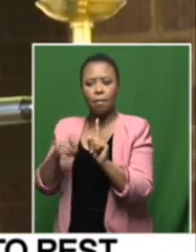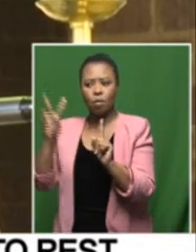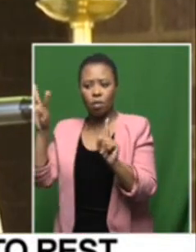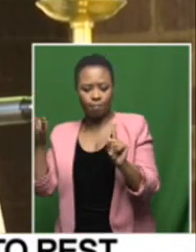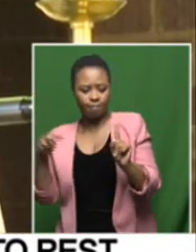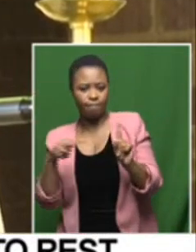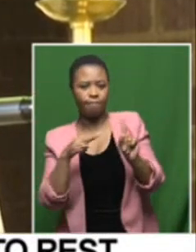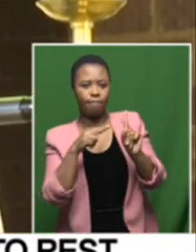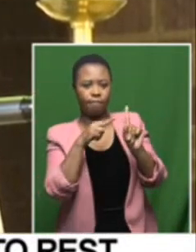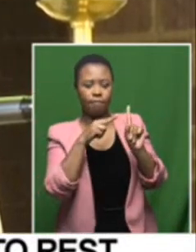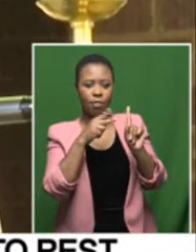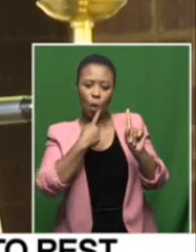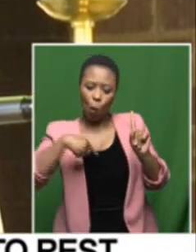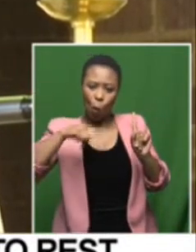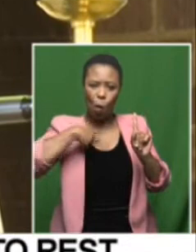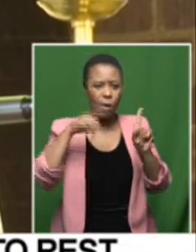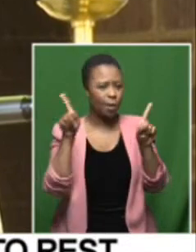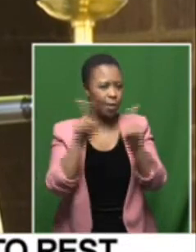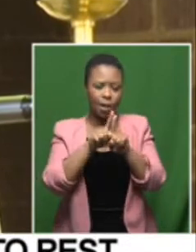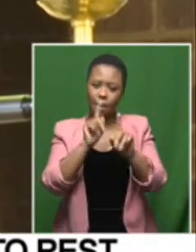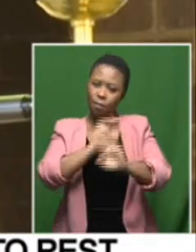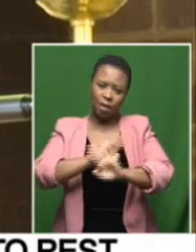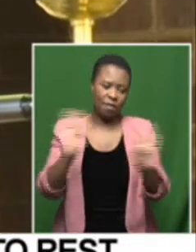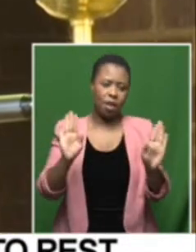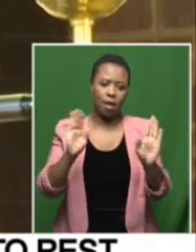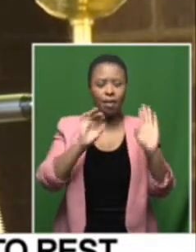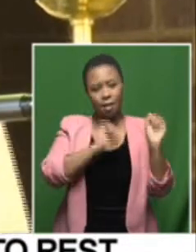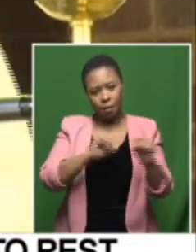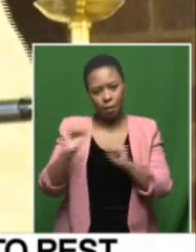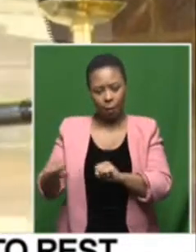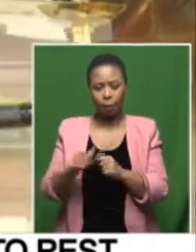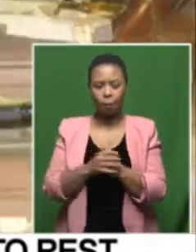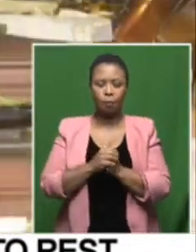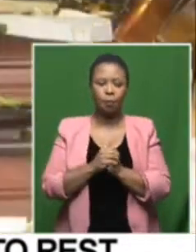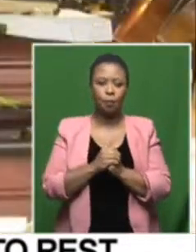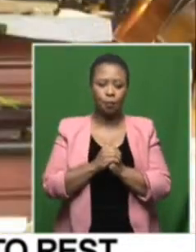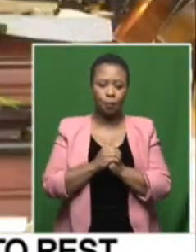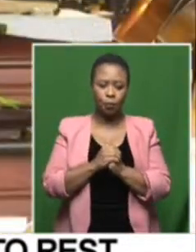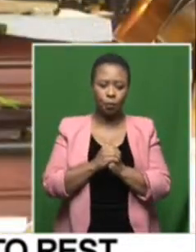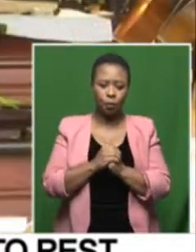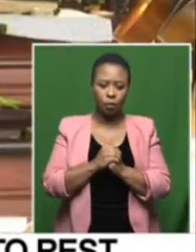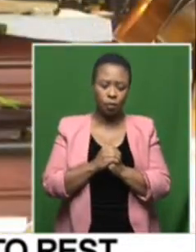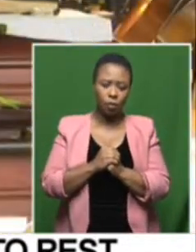have never been the same. Amen.